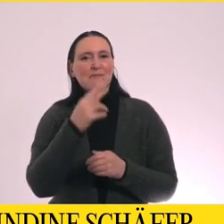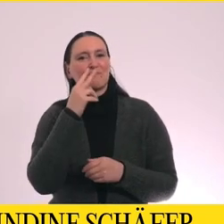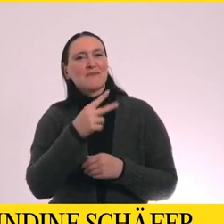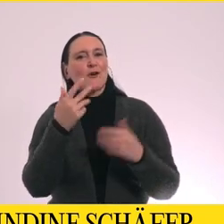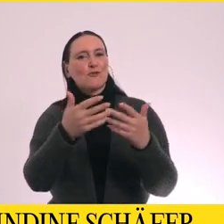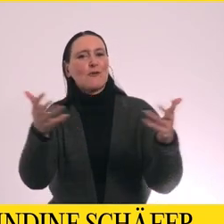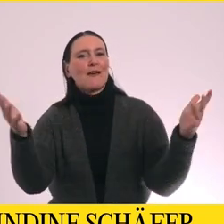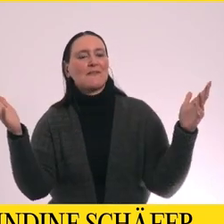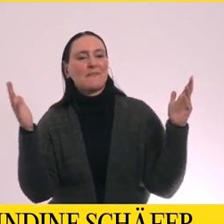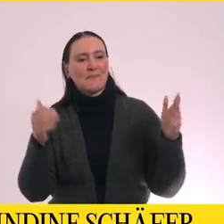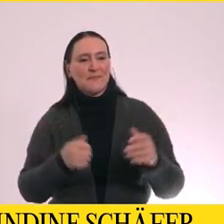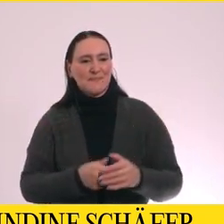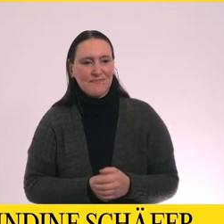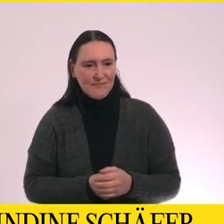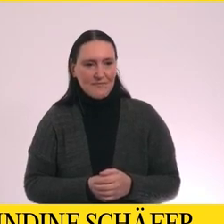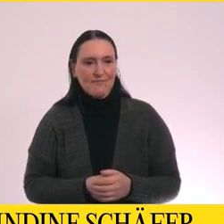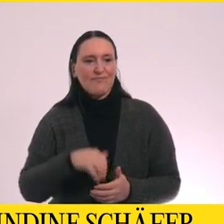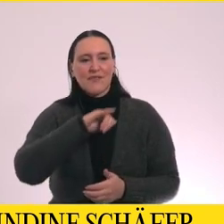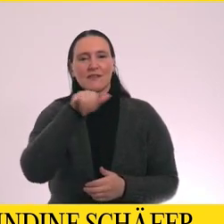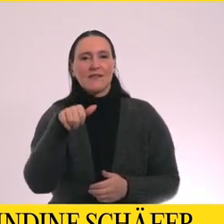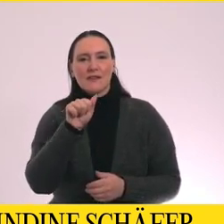Hi, Janine. This is Janine. It's nice to